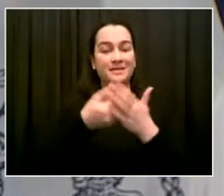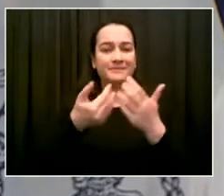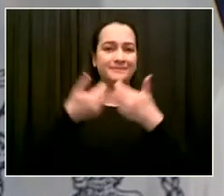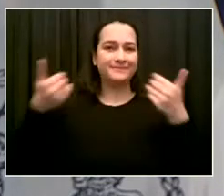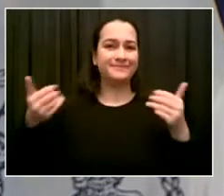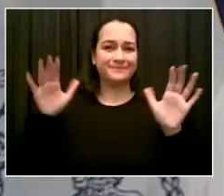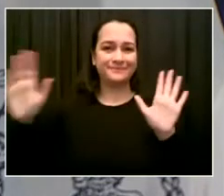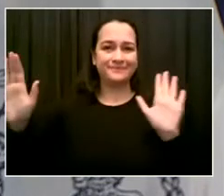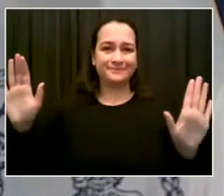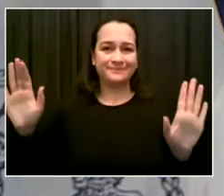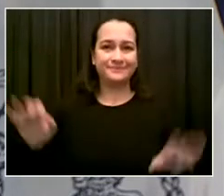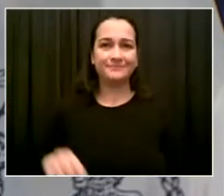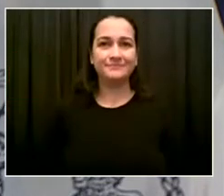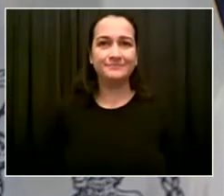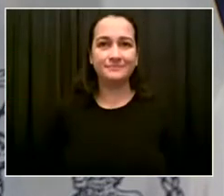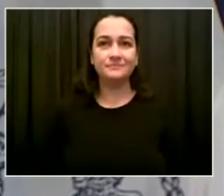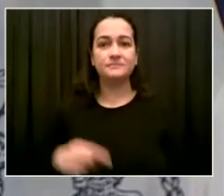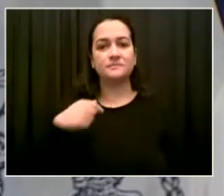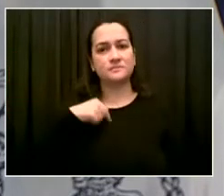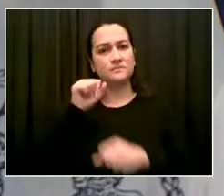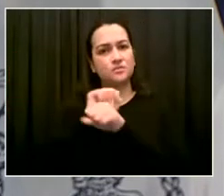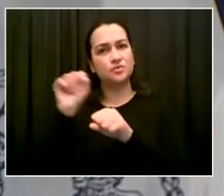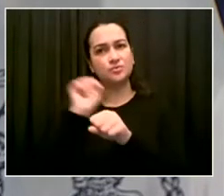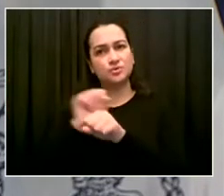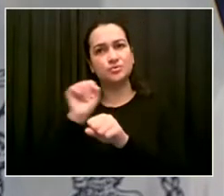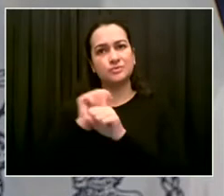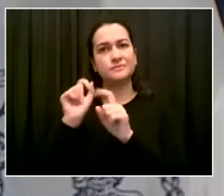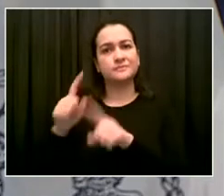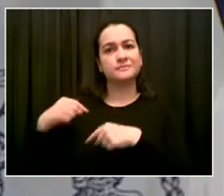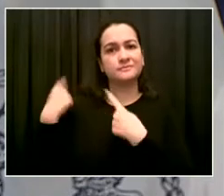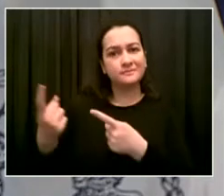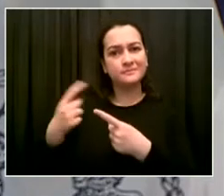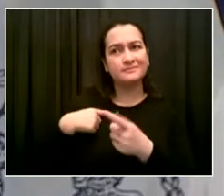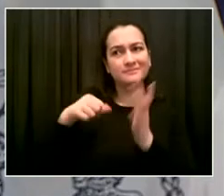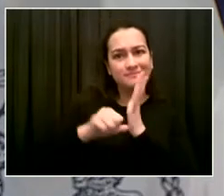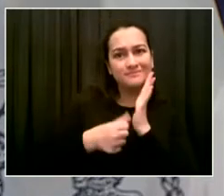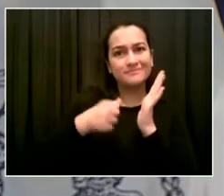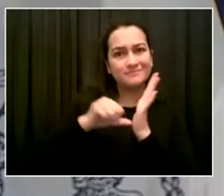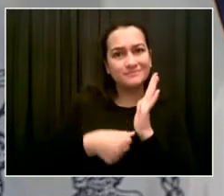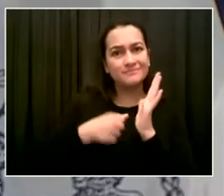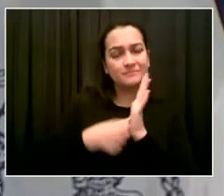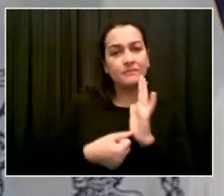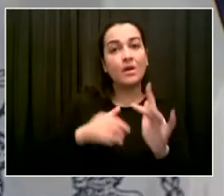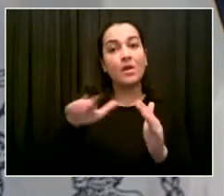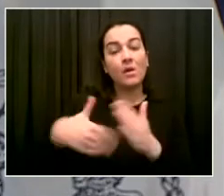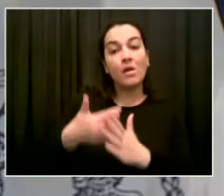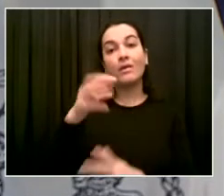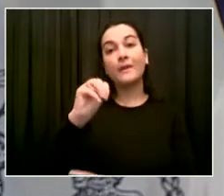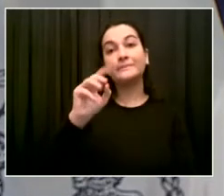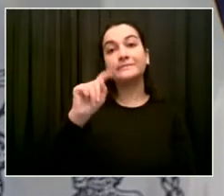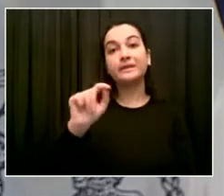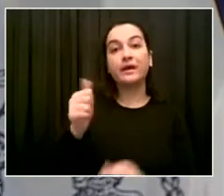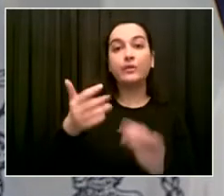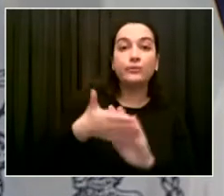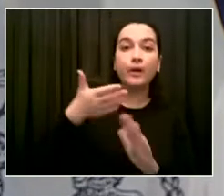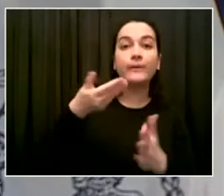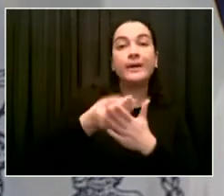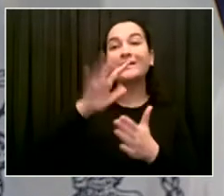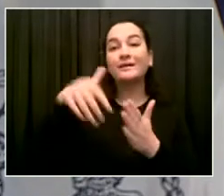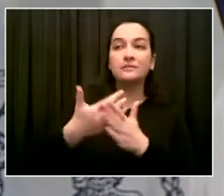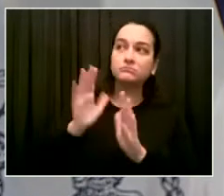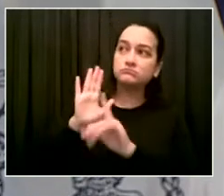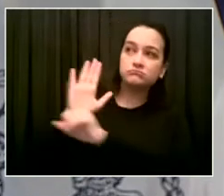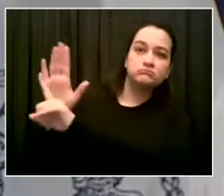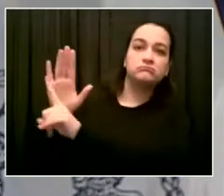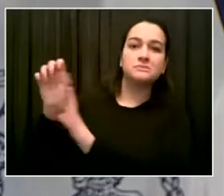kind of thing, I'll keep doing everything I can to educate New Yorkers about the truth. And certainly you're right.